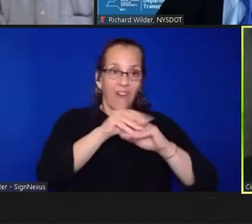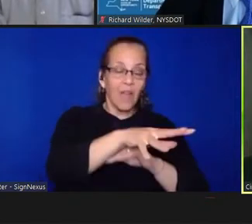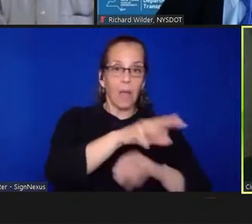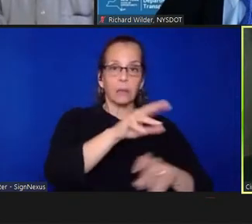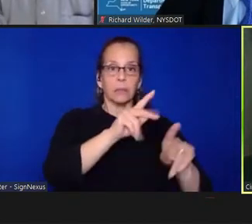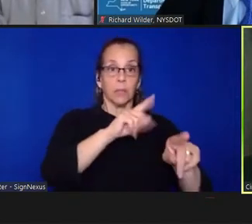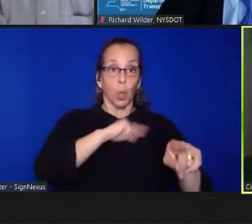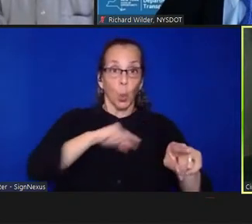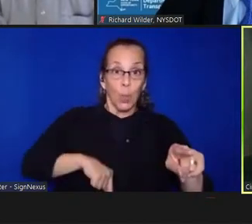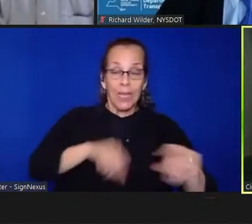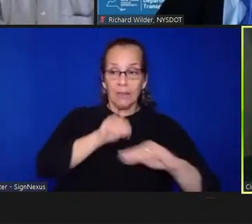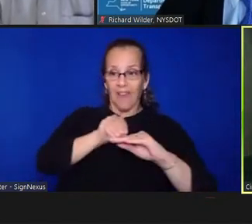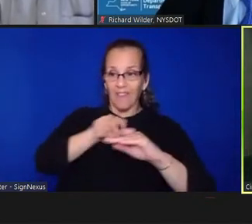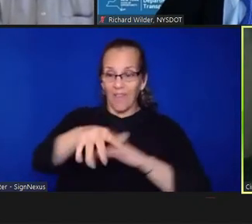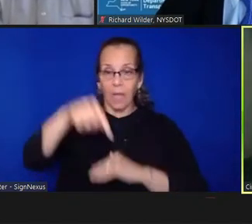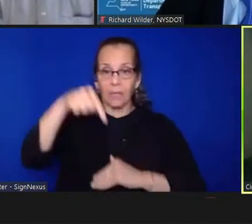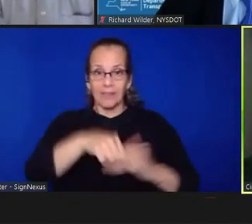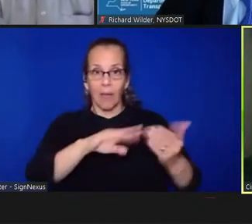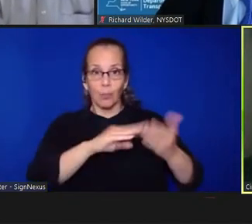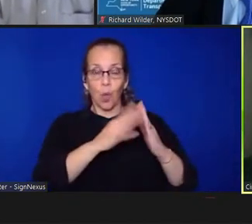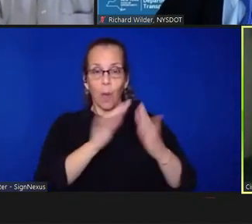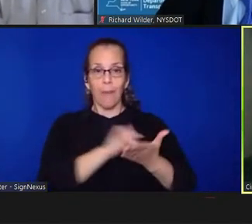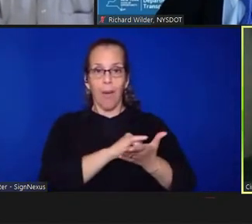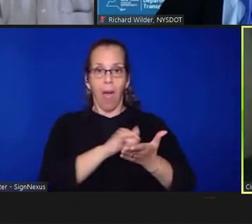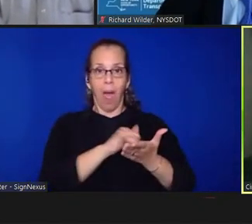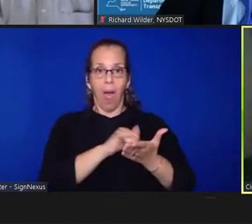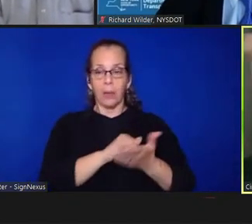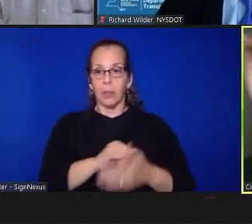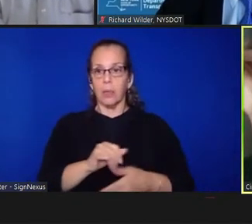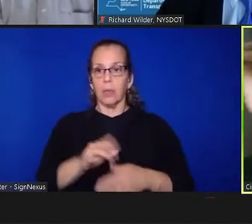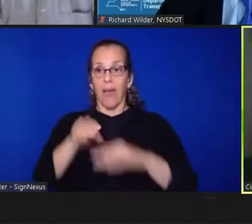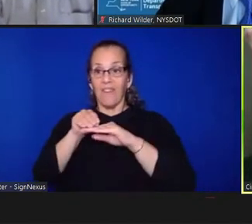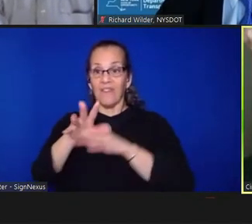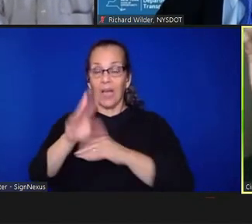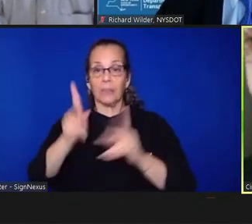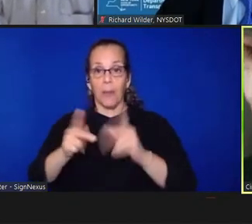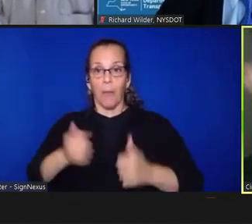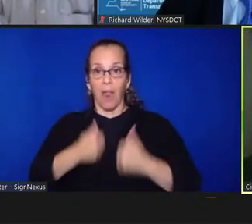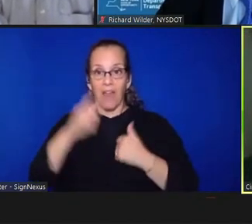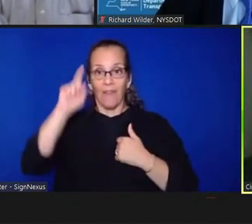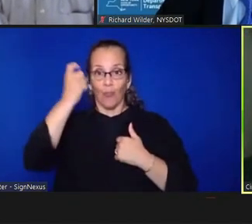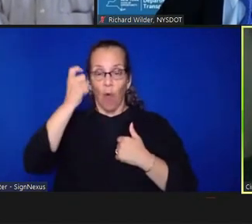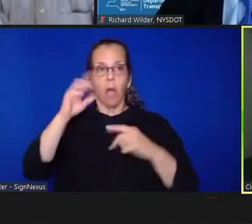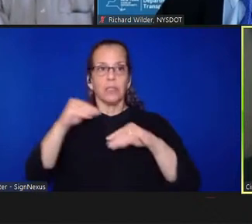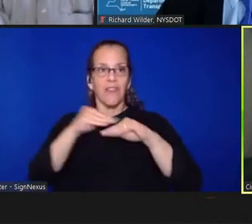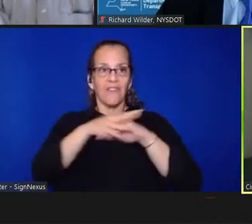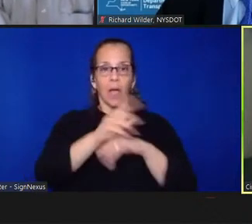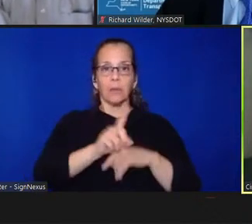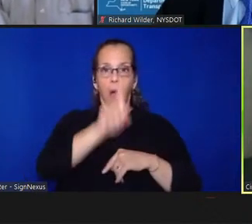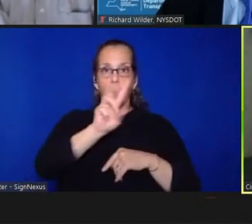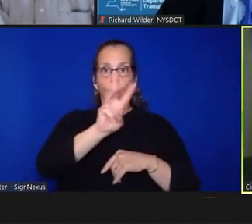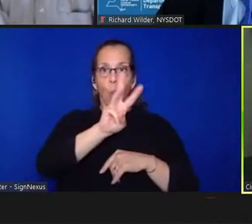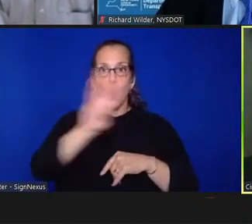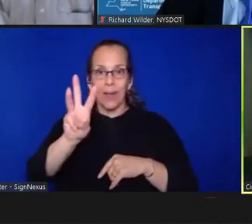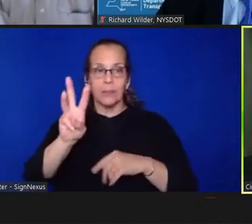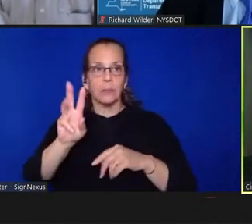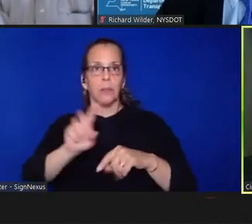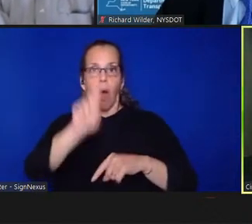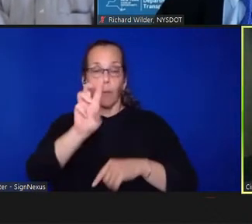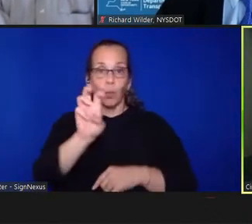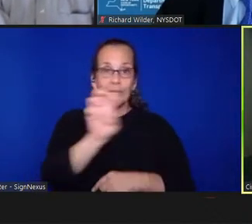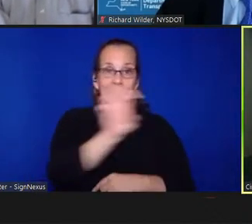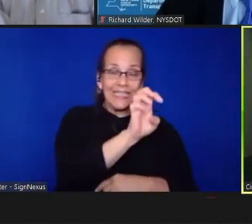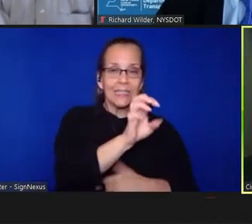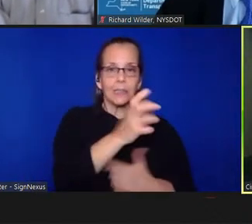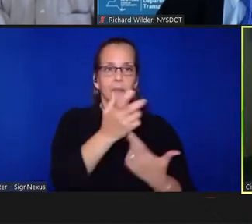in downtown Manhattan what affects people in the Bronx is going to affect people in the upper west side in the Upper East Side if we can be